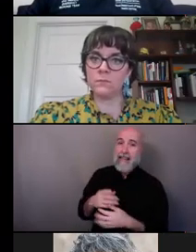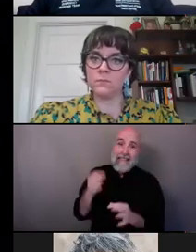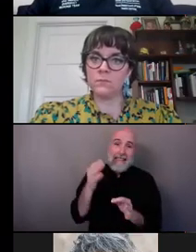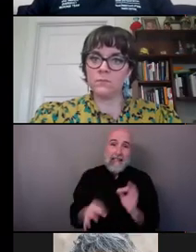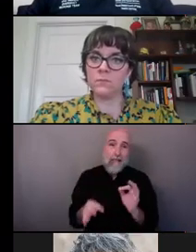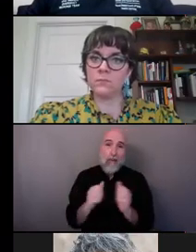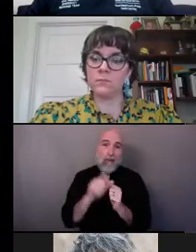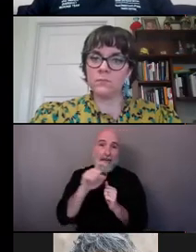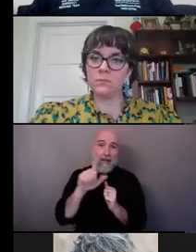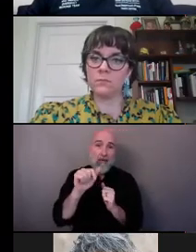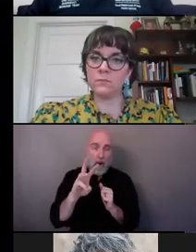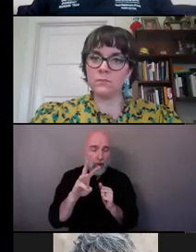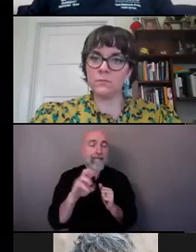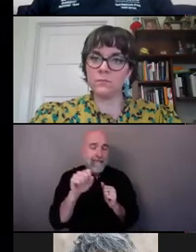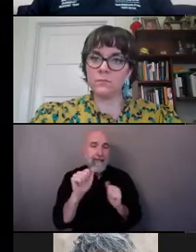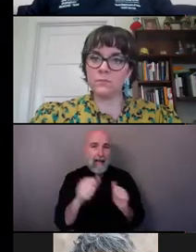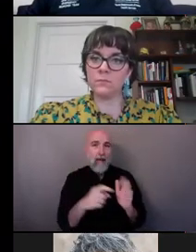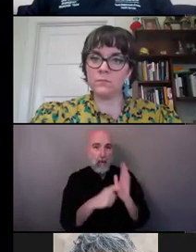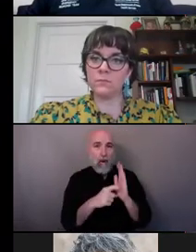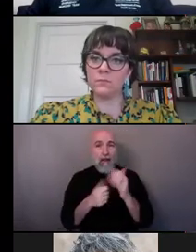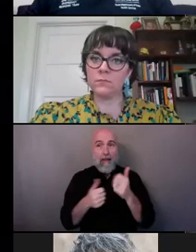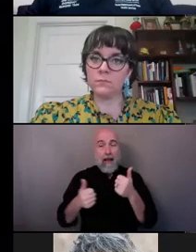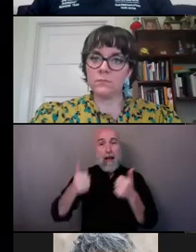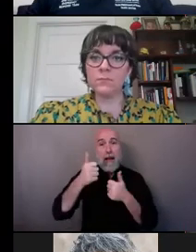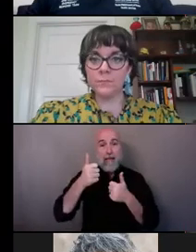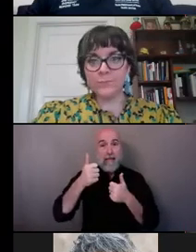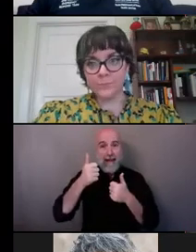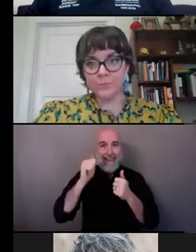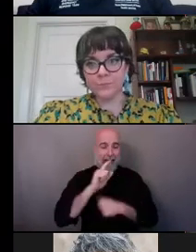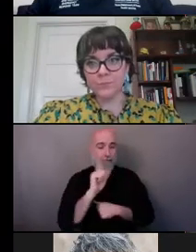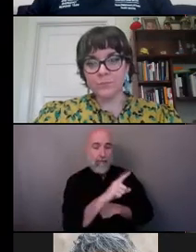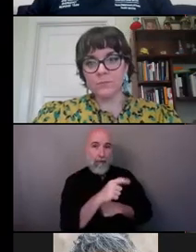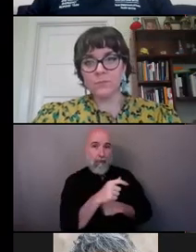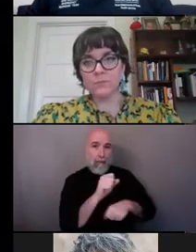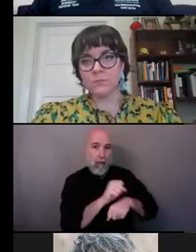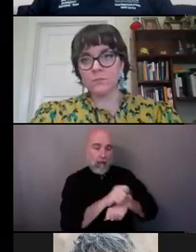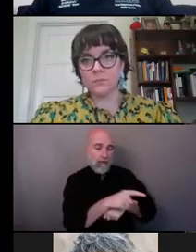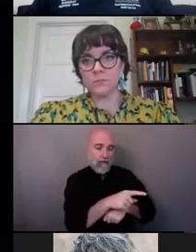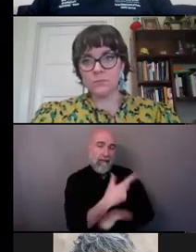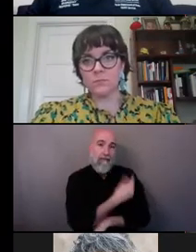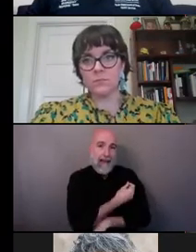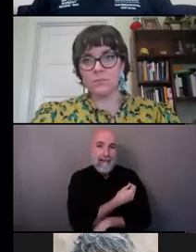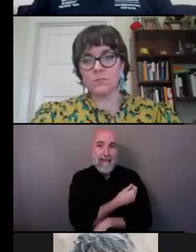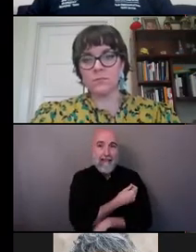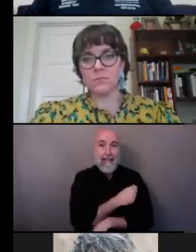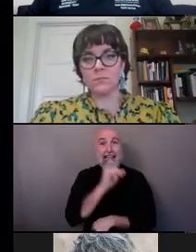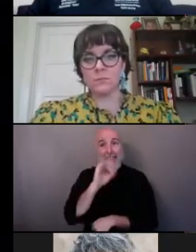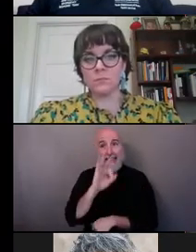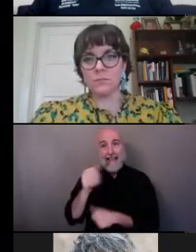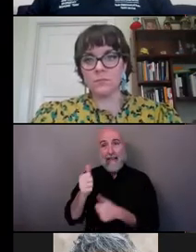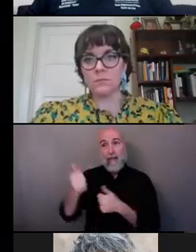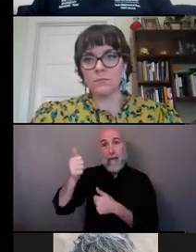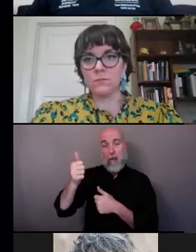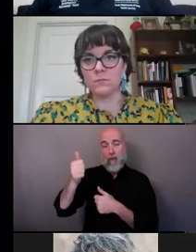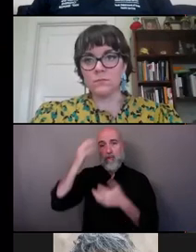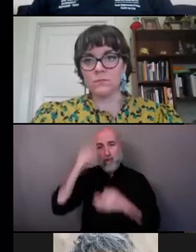under Texas law to require that employees get a vaccine if the employer has determined that